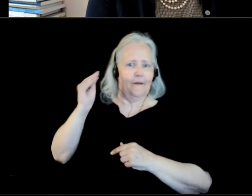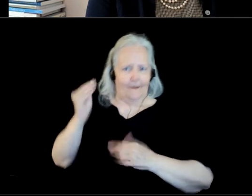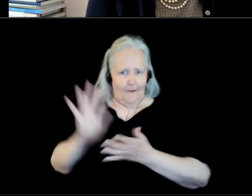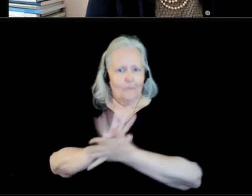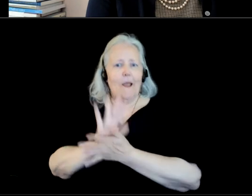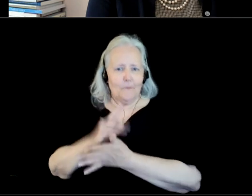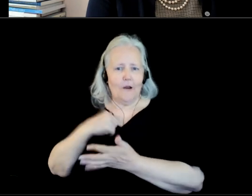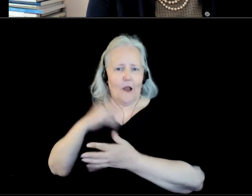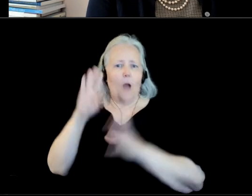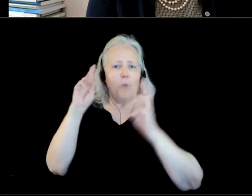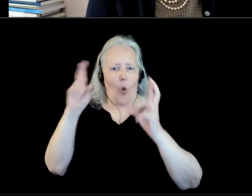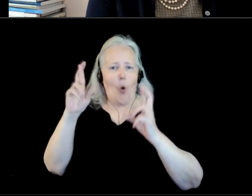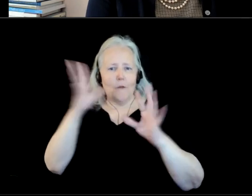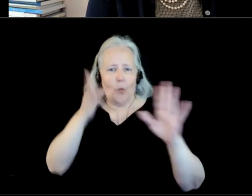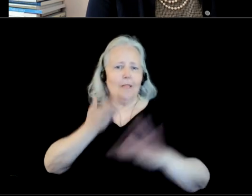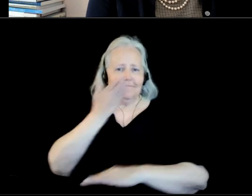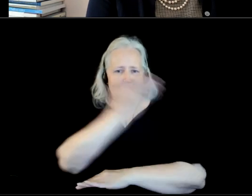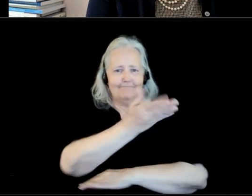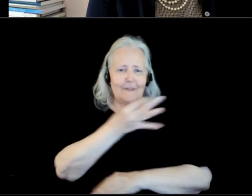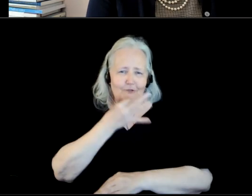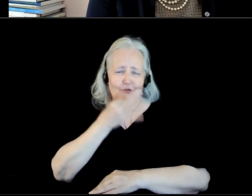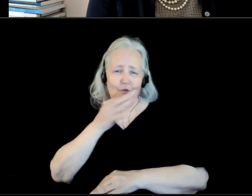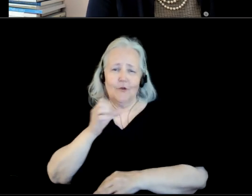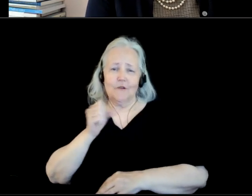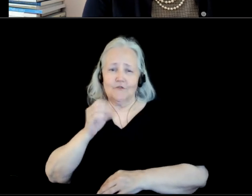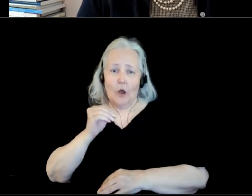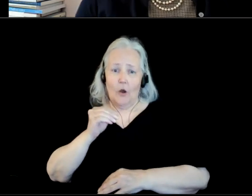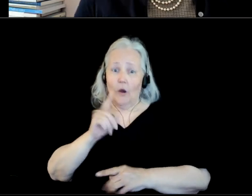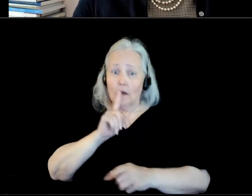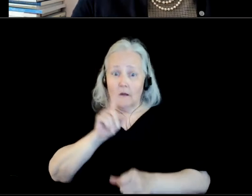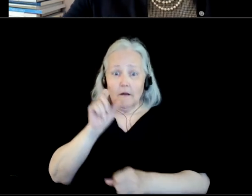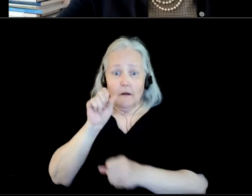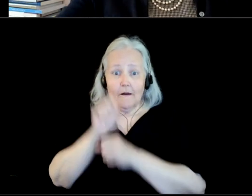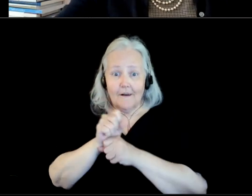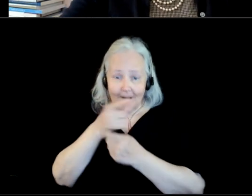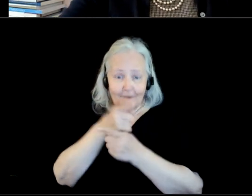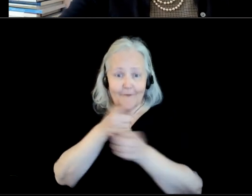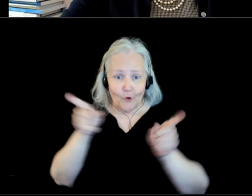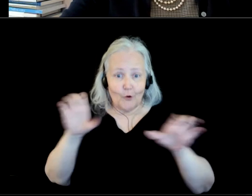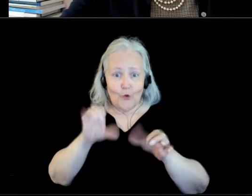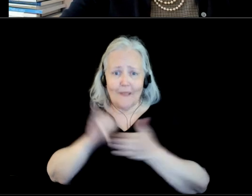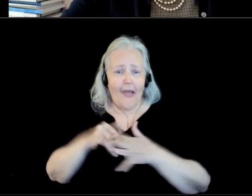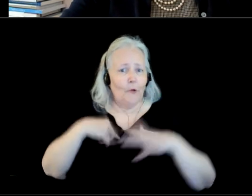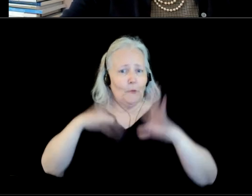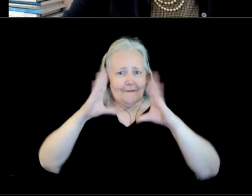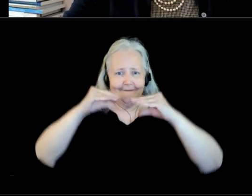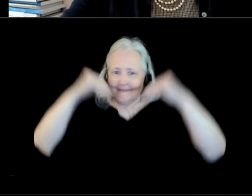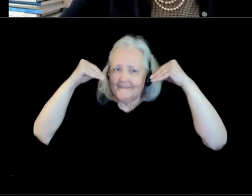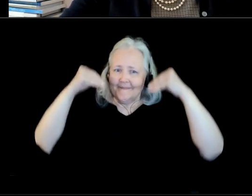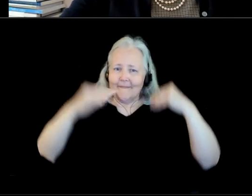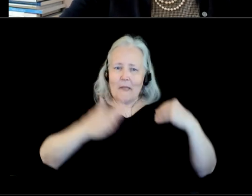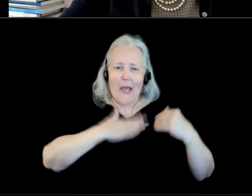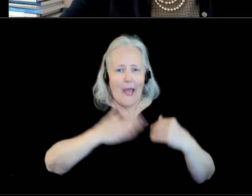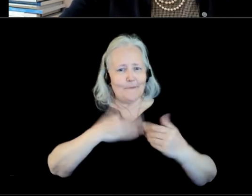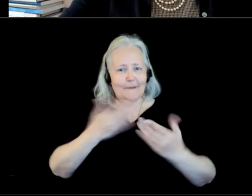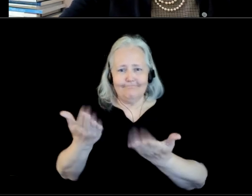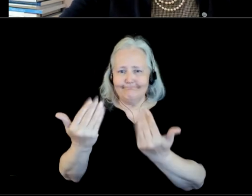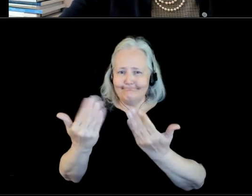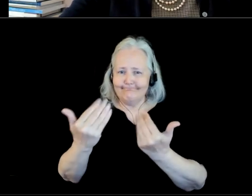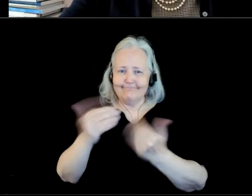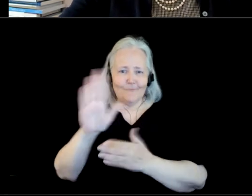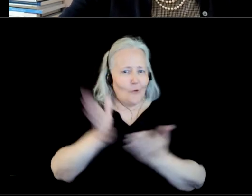to submit soon." So thank you. If that describes you, we would be happy to receive your submissions. And,